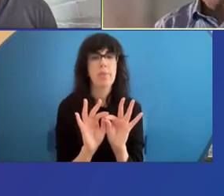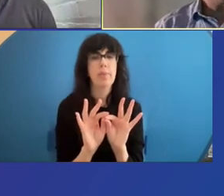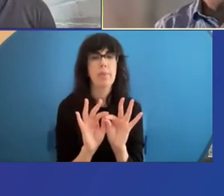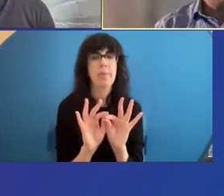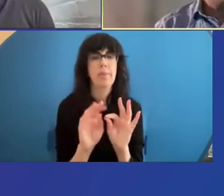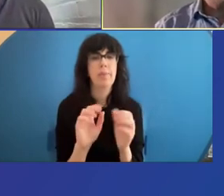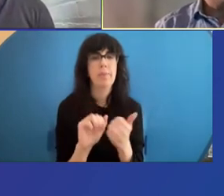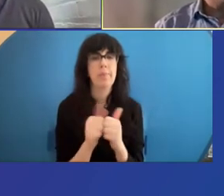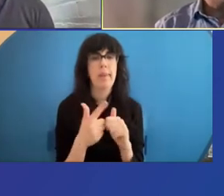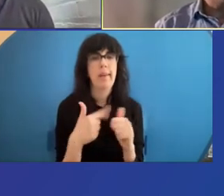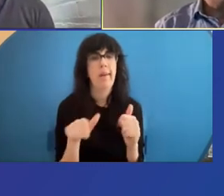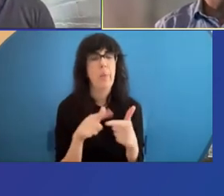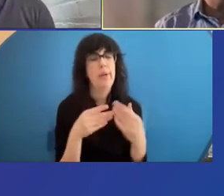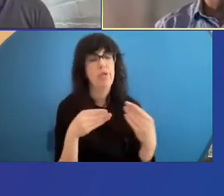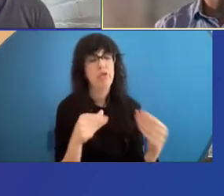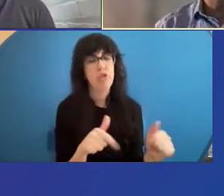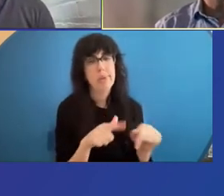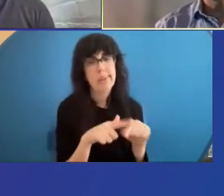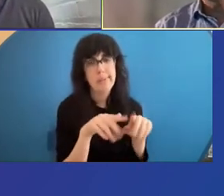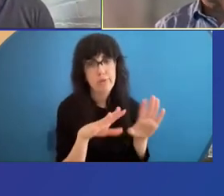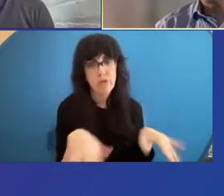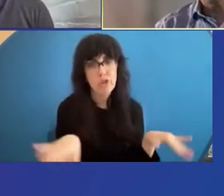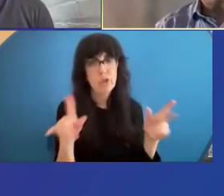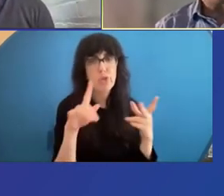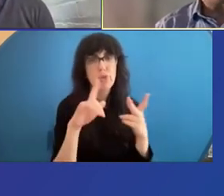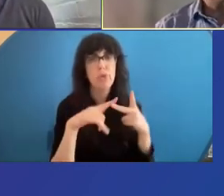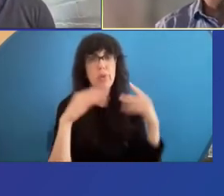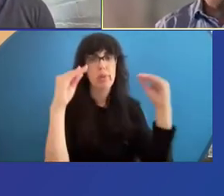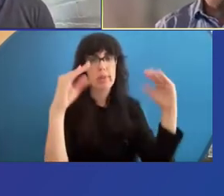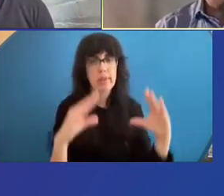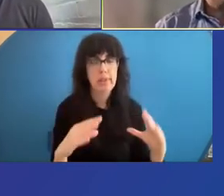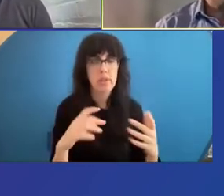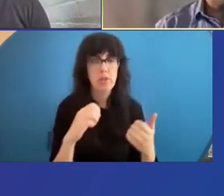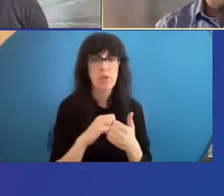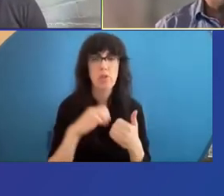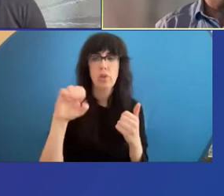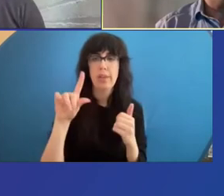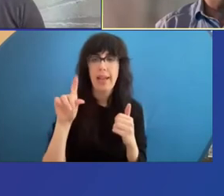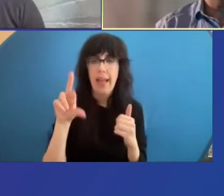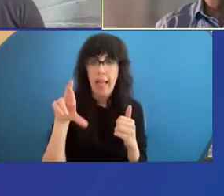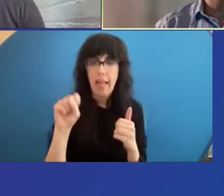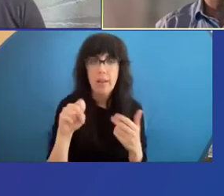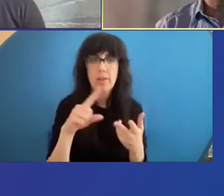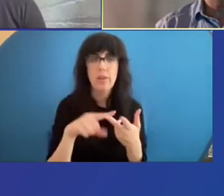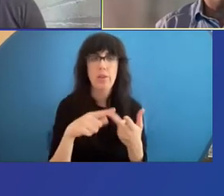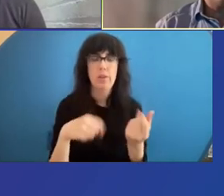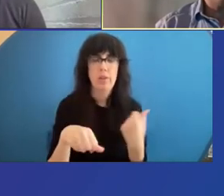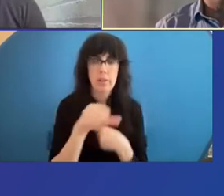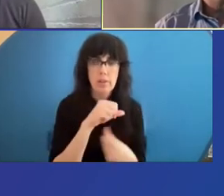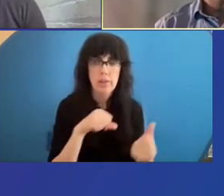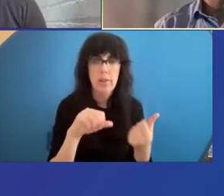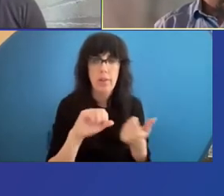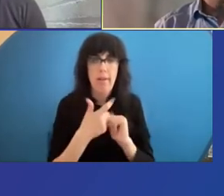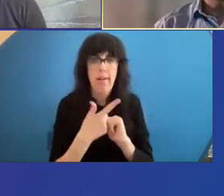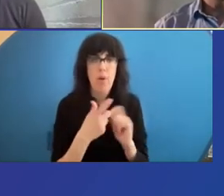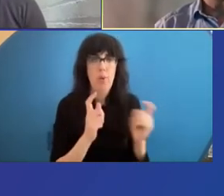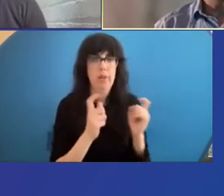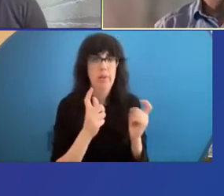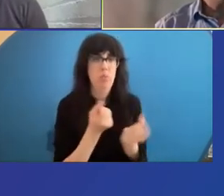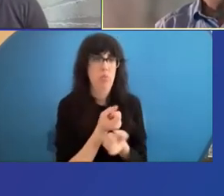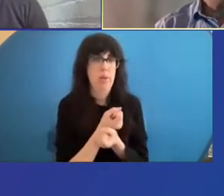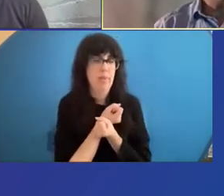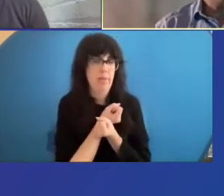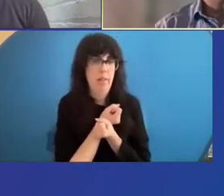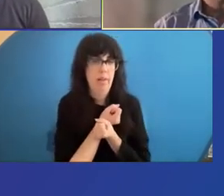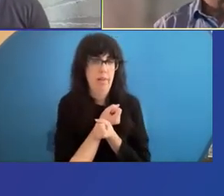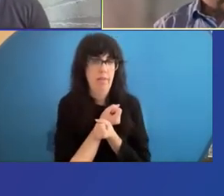our children and our teachers and our elders and each other, how we express love, not how much